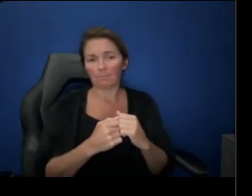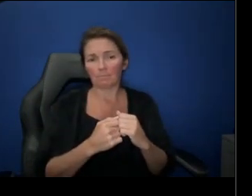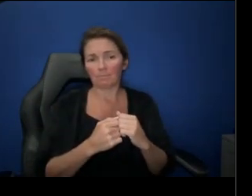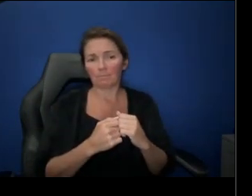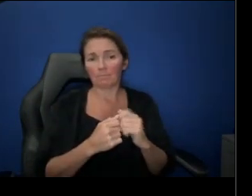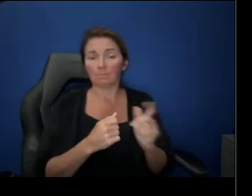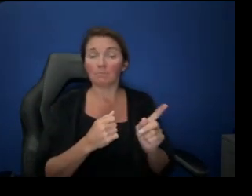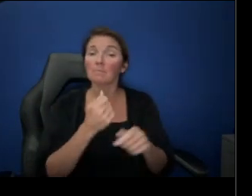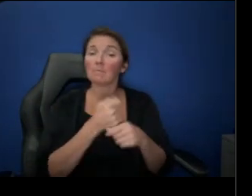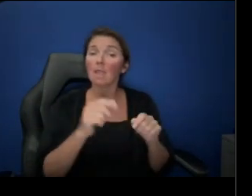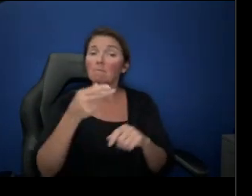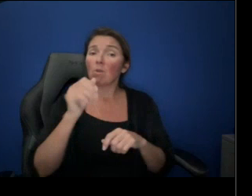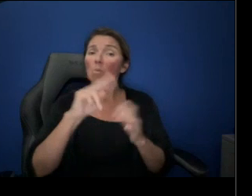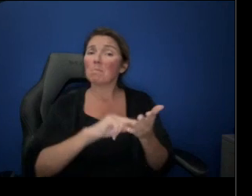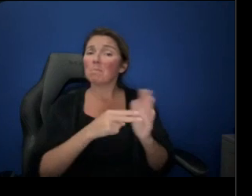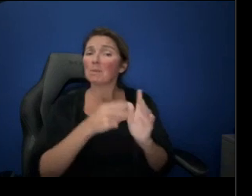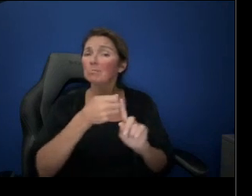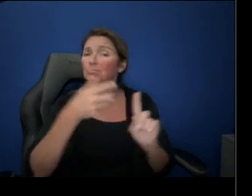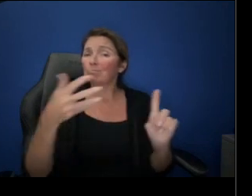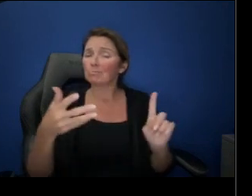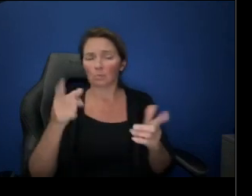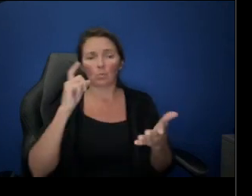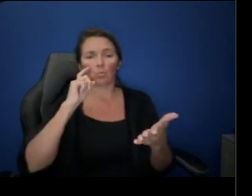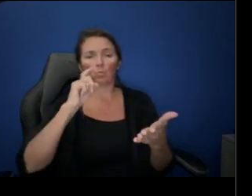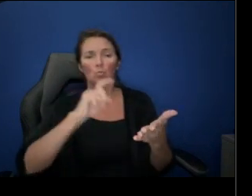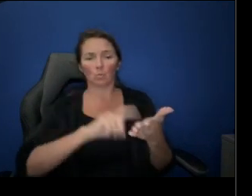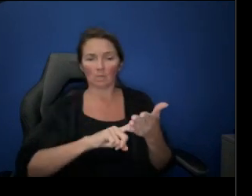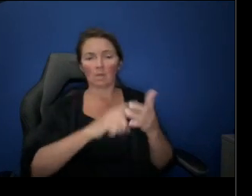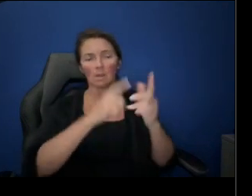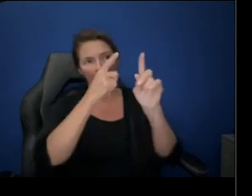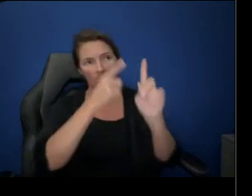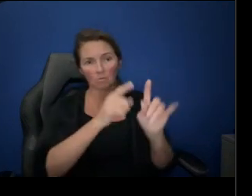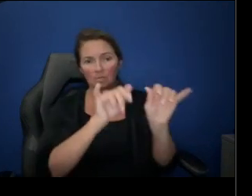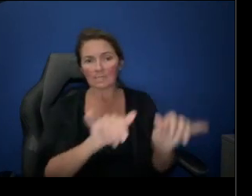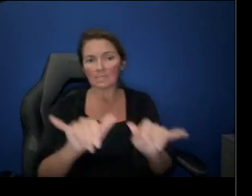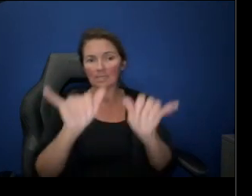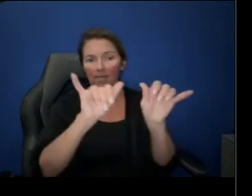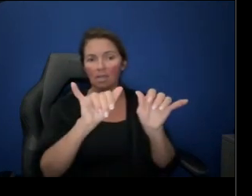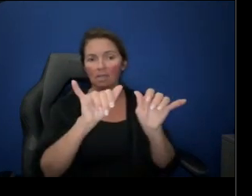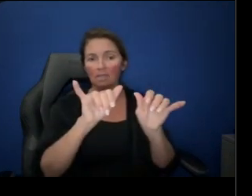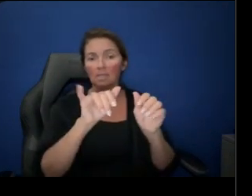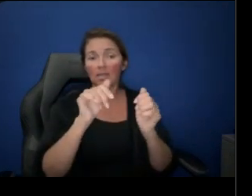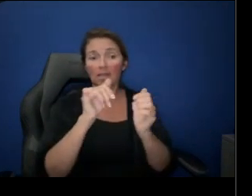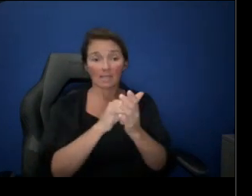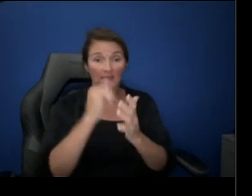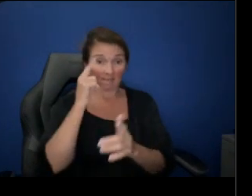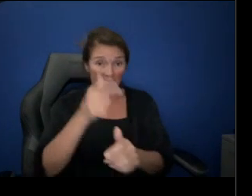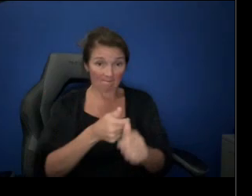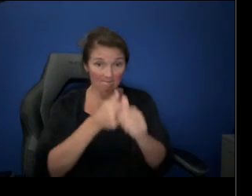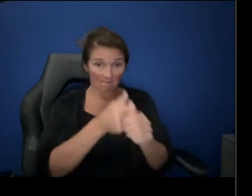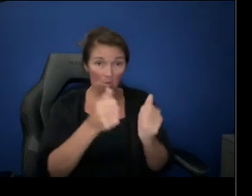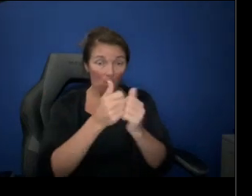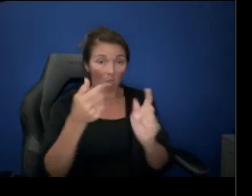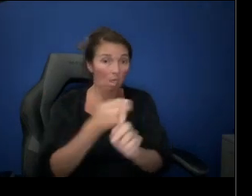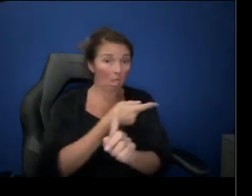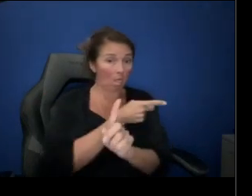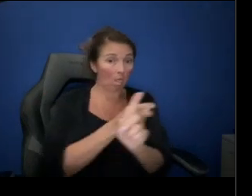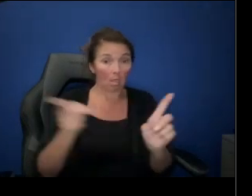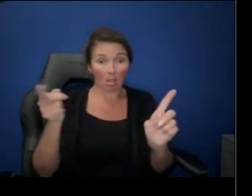A safe harbor is a recognized objective standard that, if followed without